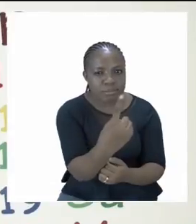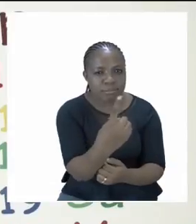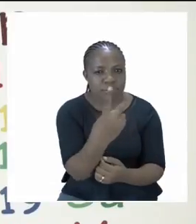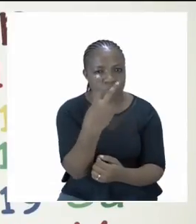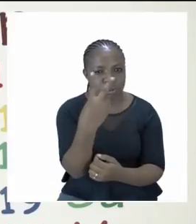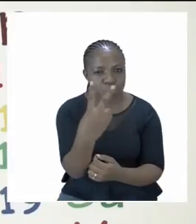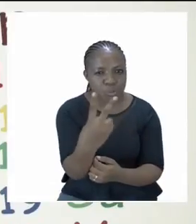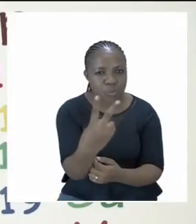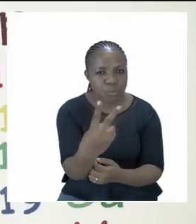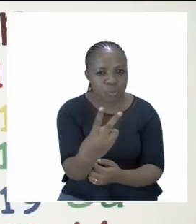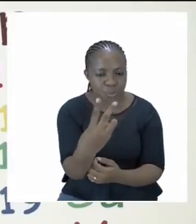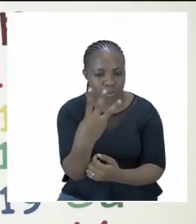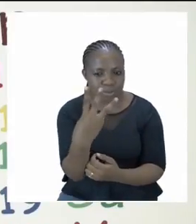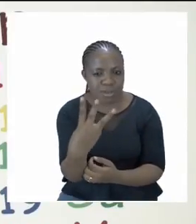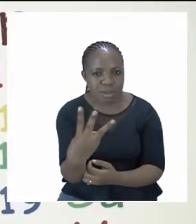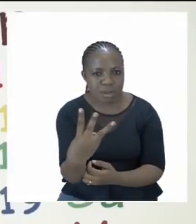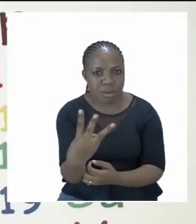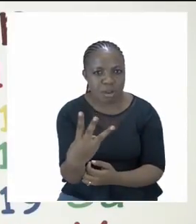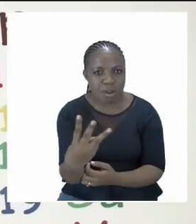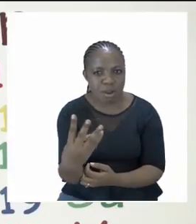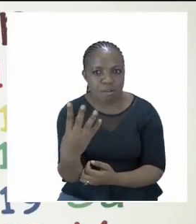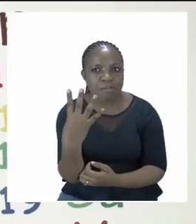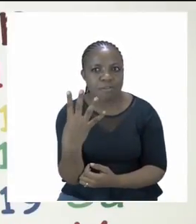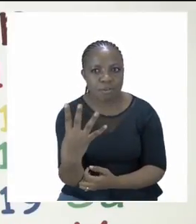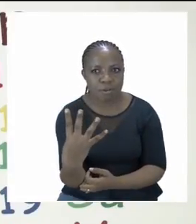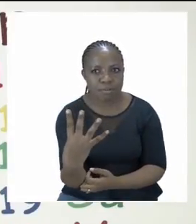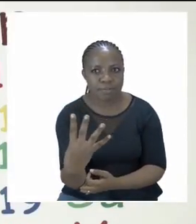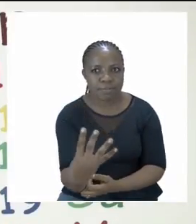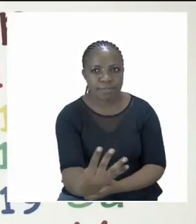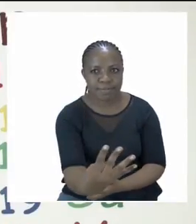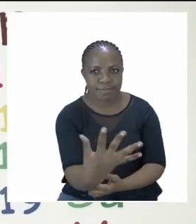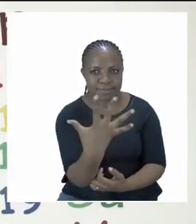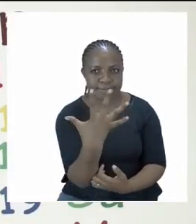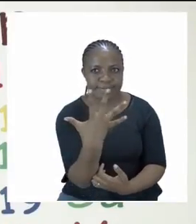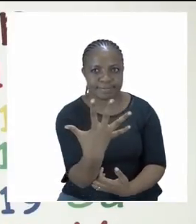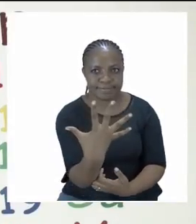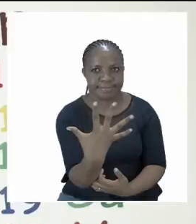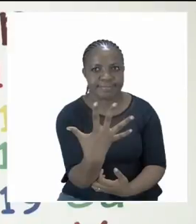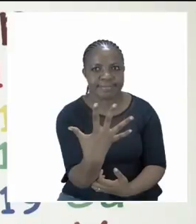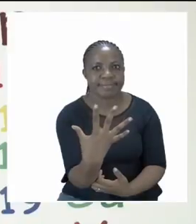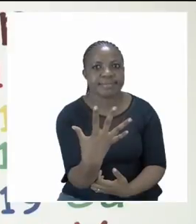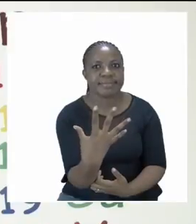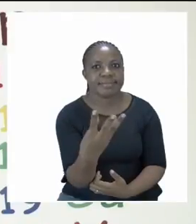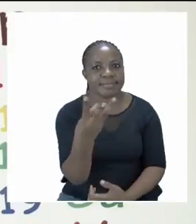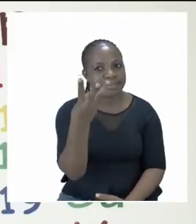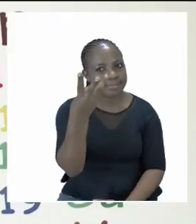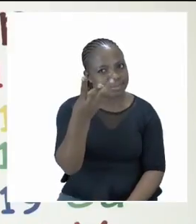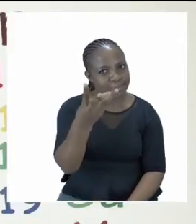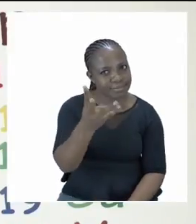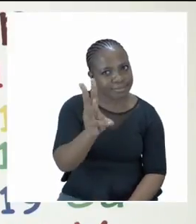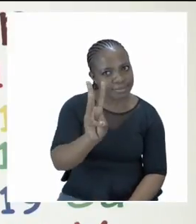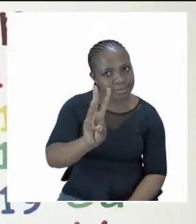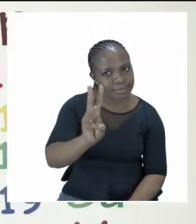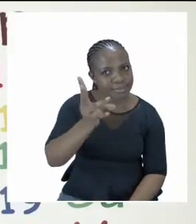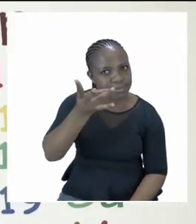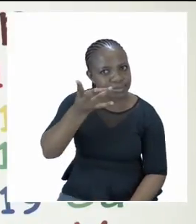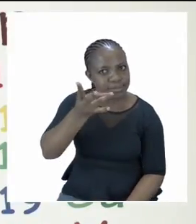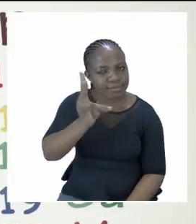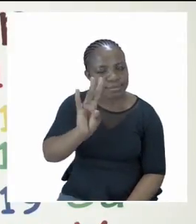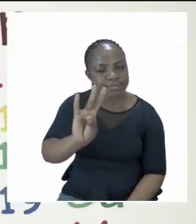2, 3, 4, 5, 6,